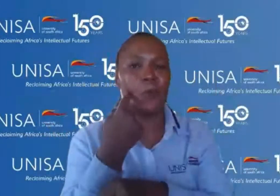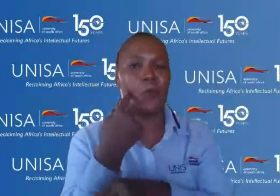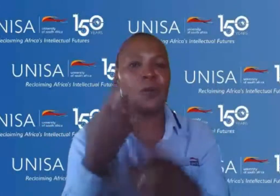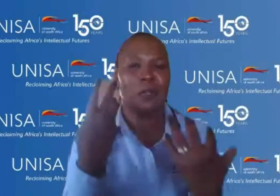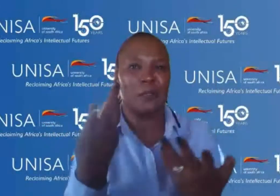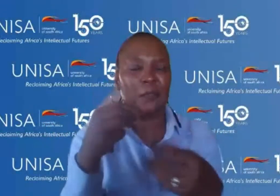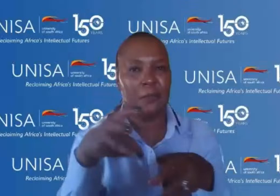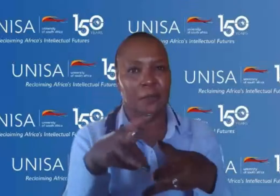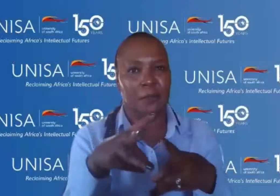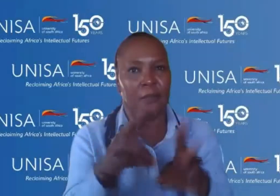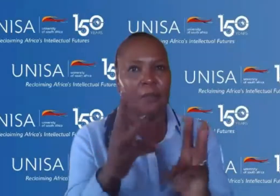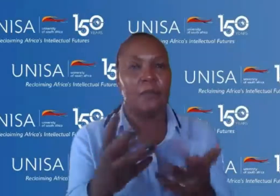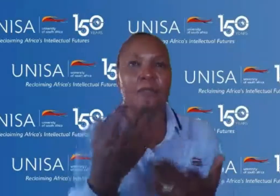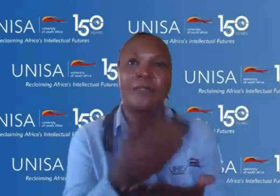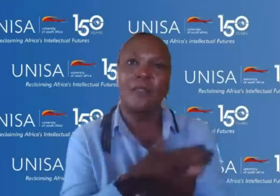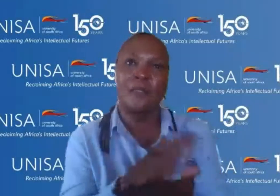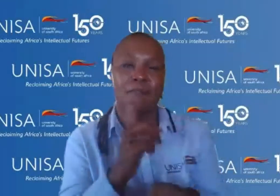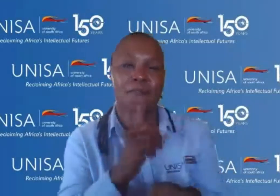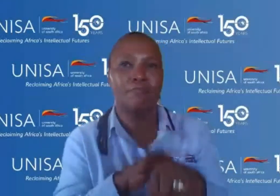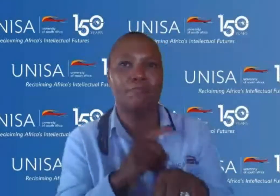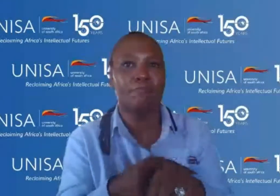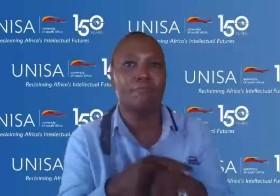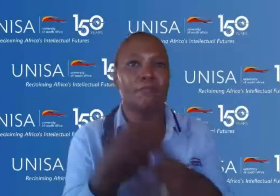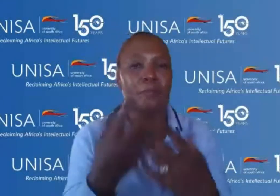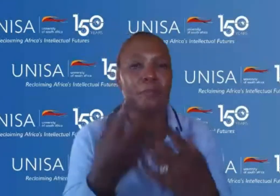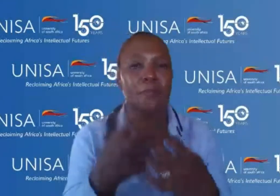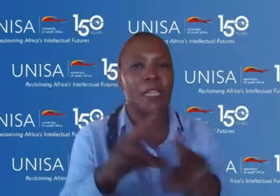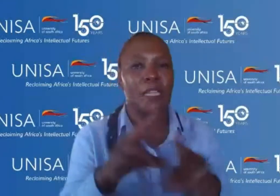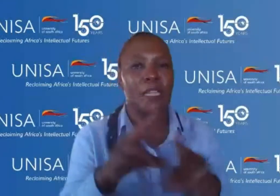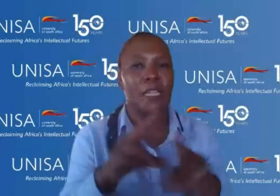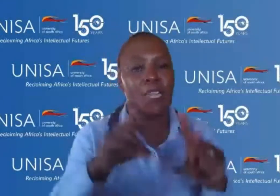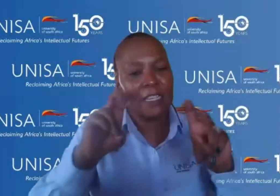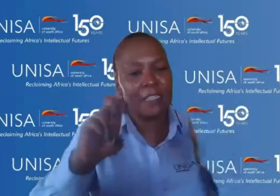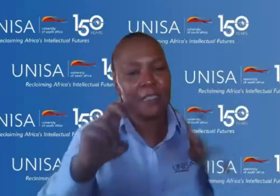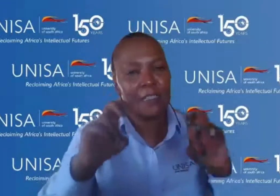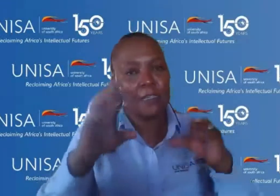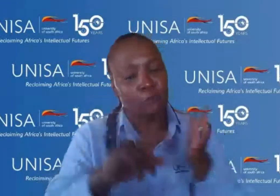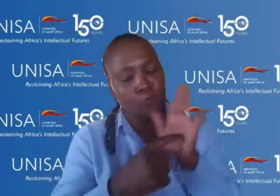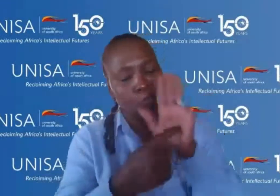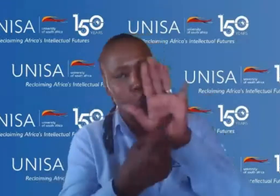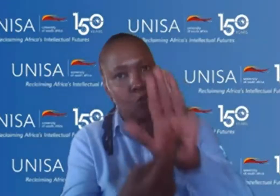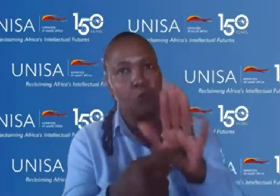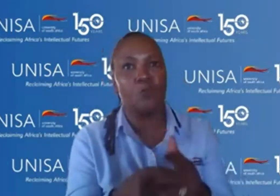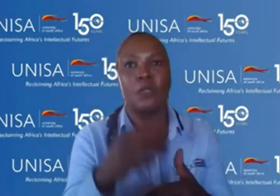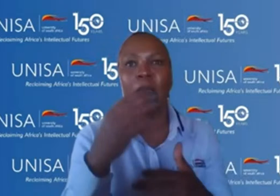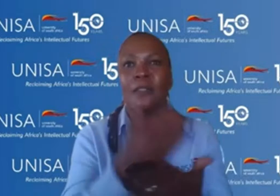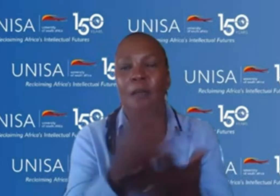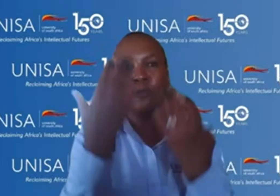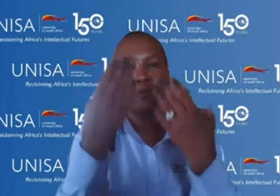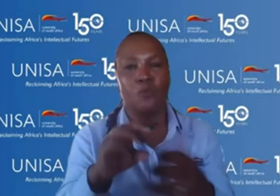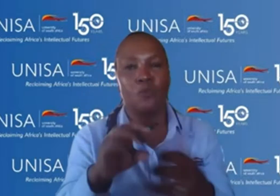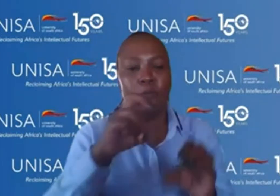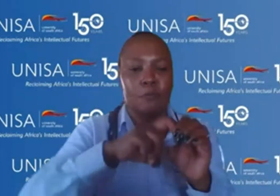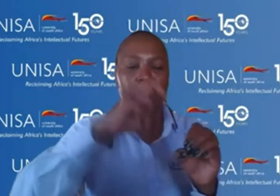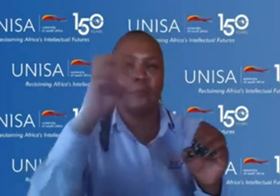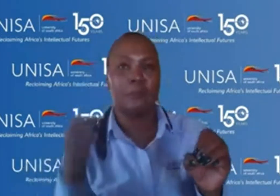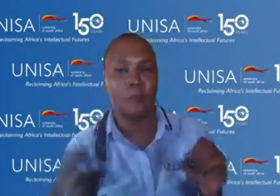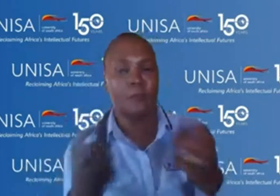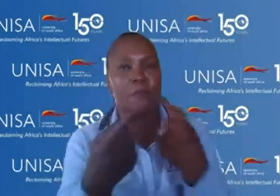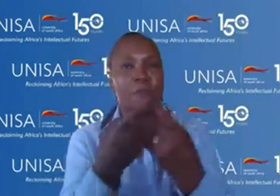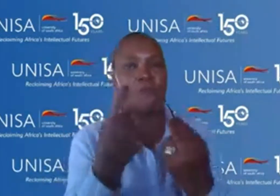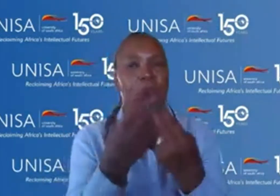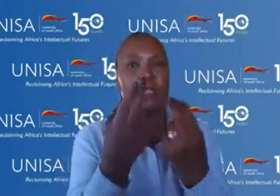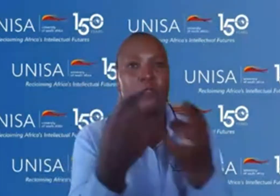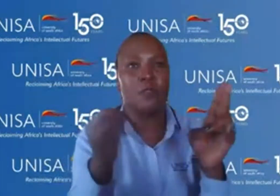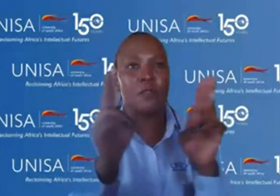then at some point, there are research that shows that other students end up dropping up from the university because they feel like it's